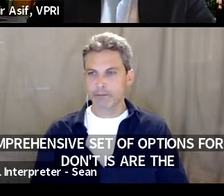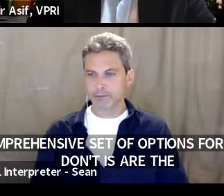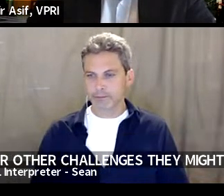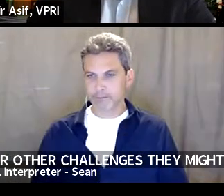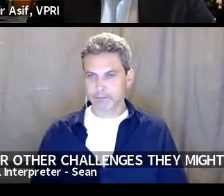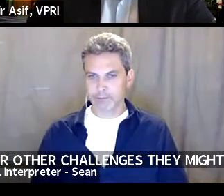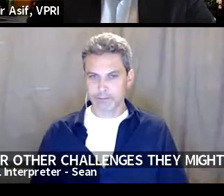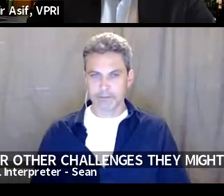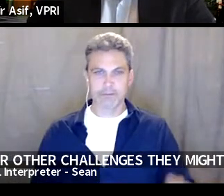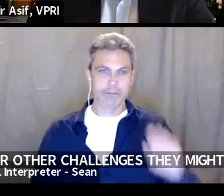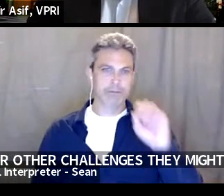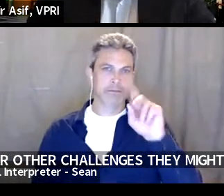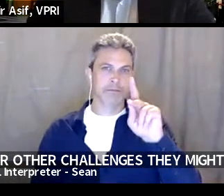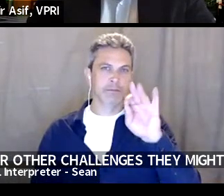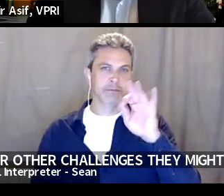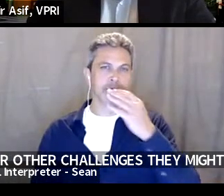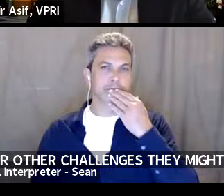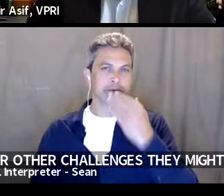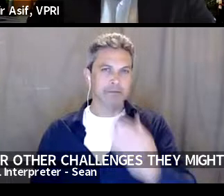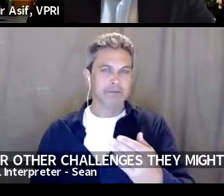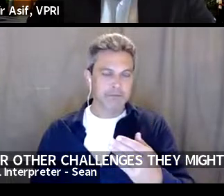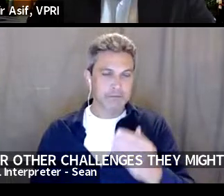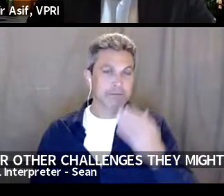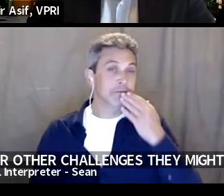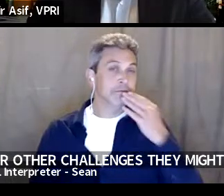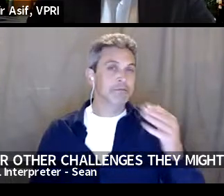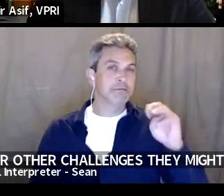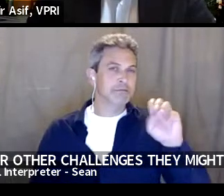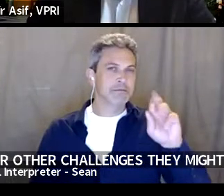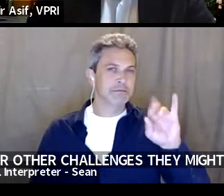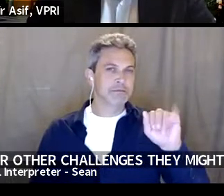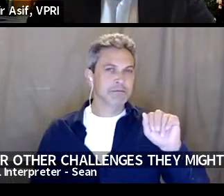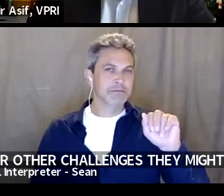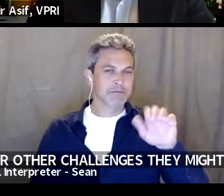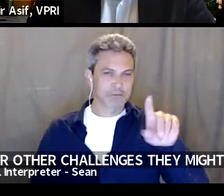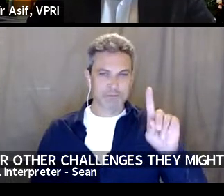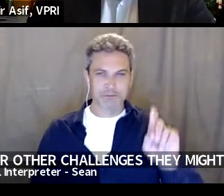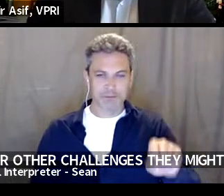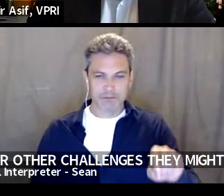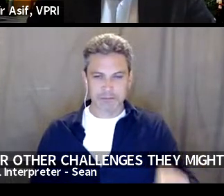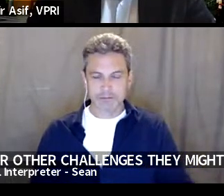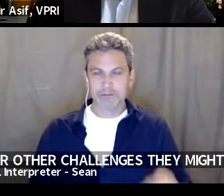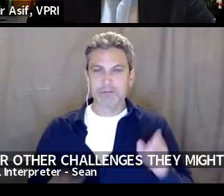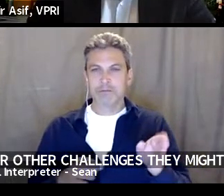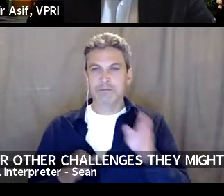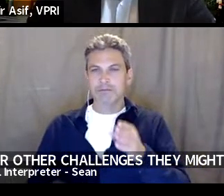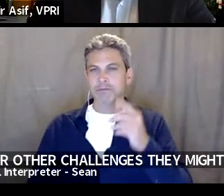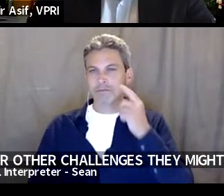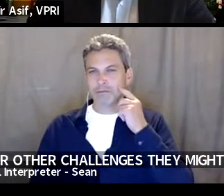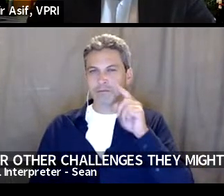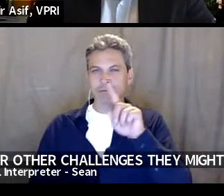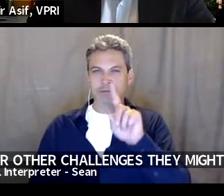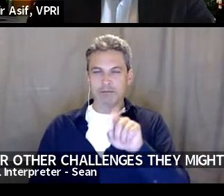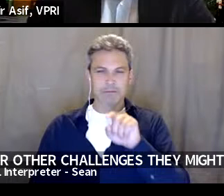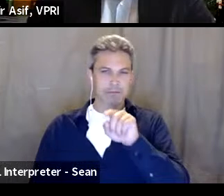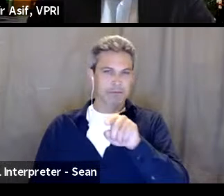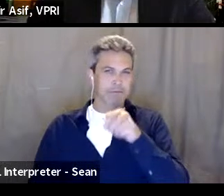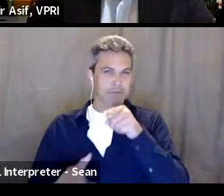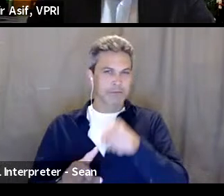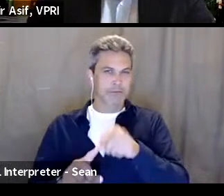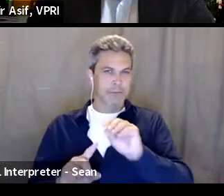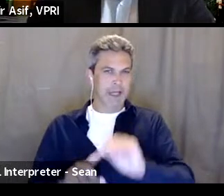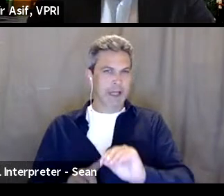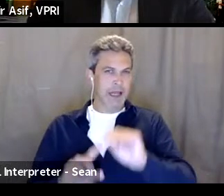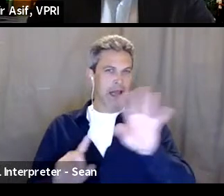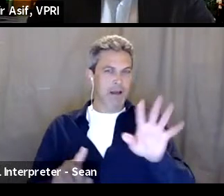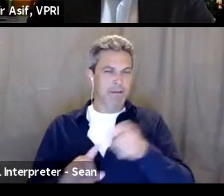All right, thanks very much, and thanks to Maria. Now, we just had a question come in, that sort of a clarification from a previous one